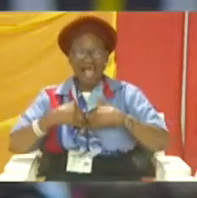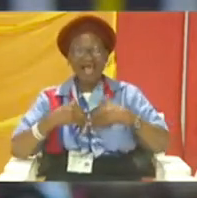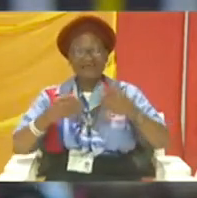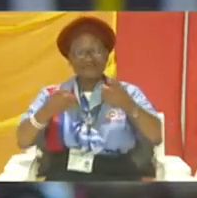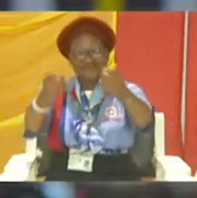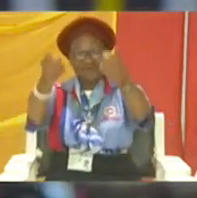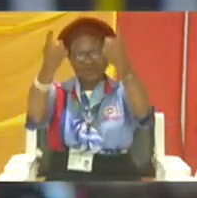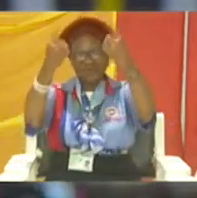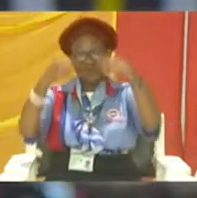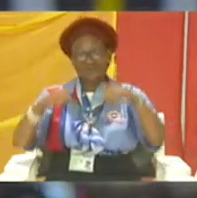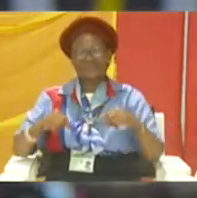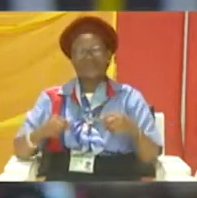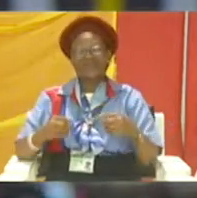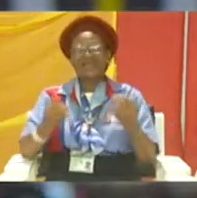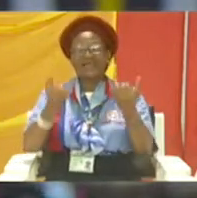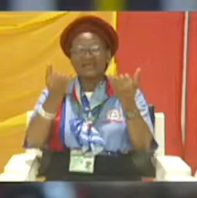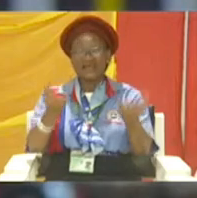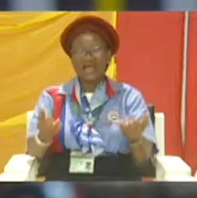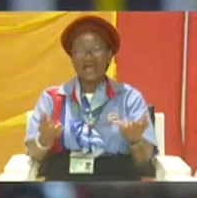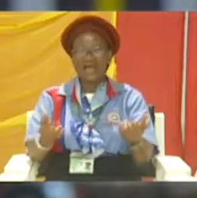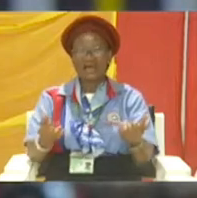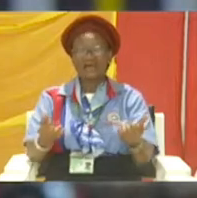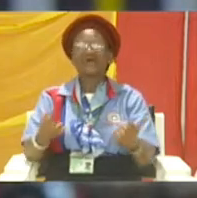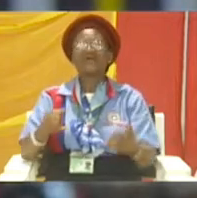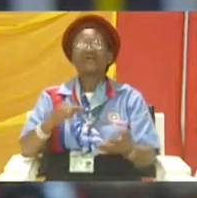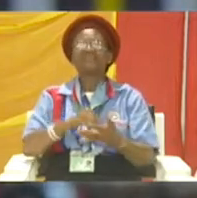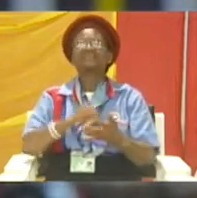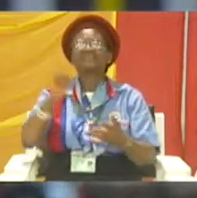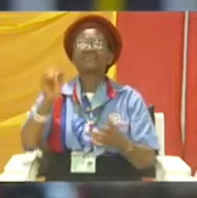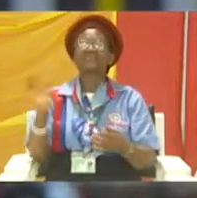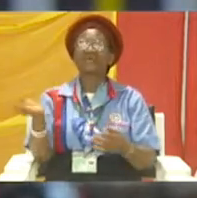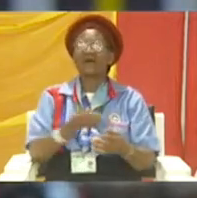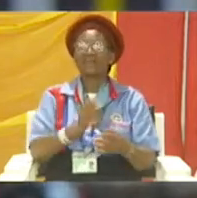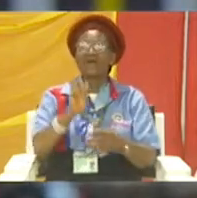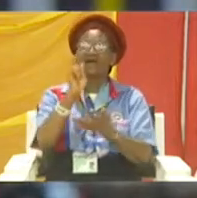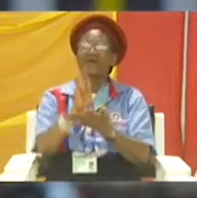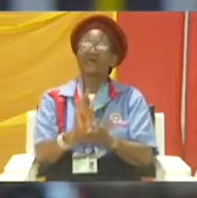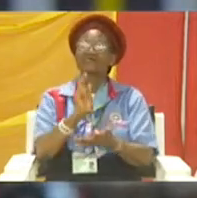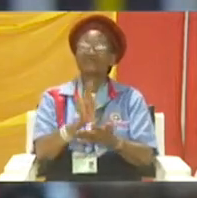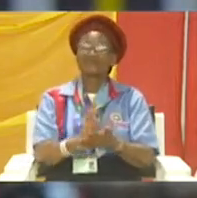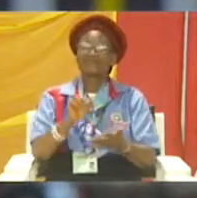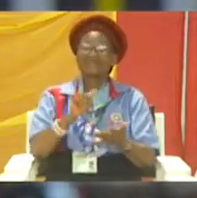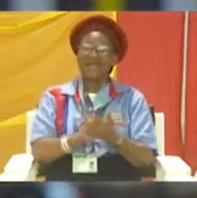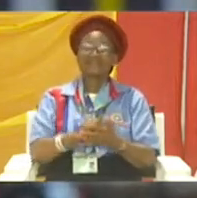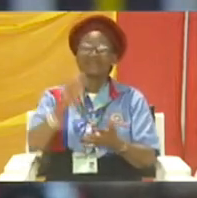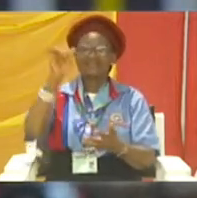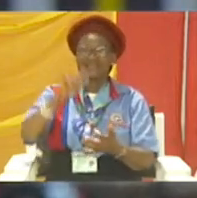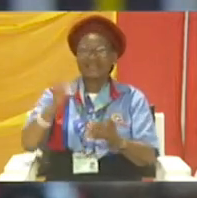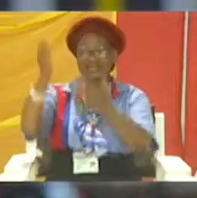It is a custom that they will bring forth the children so we can pray for them.